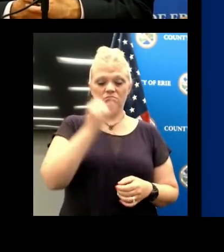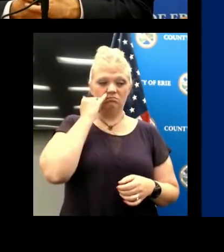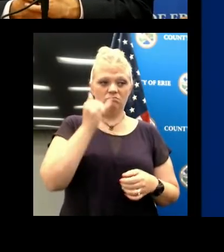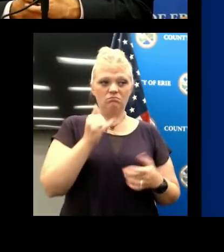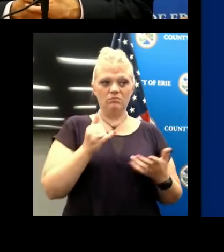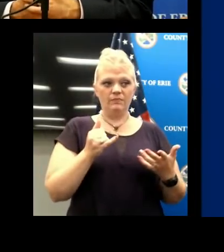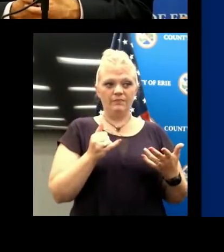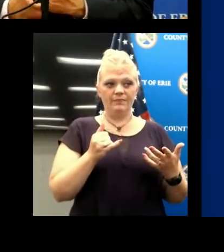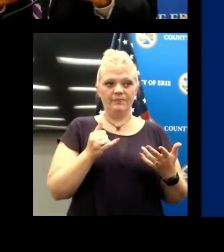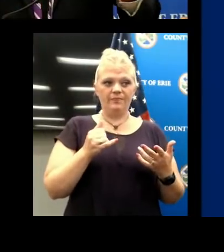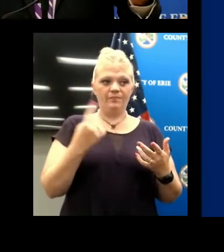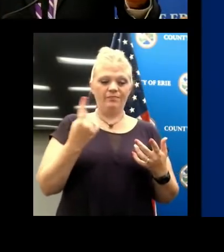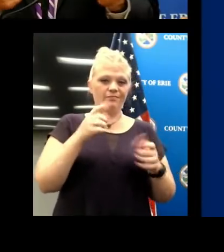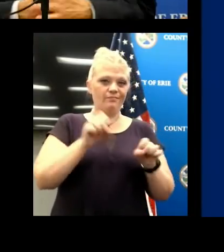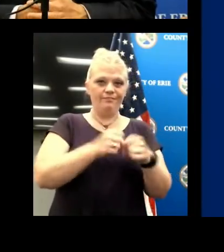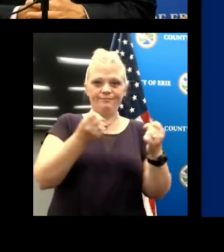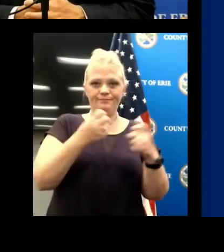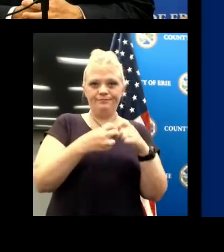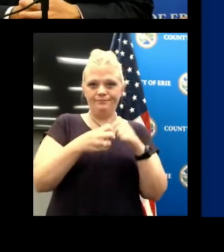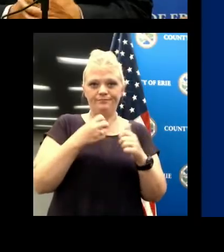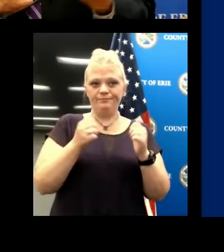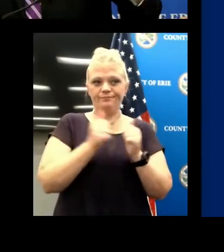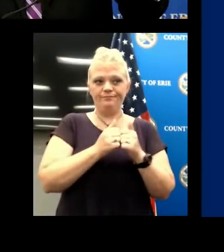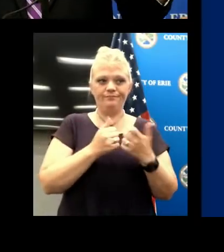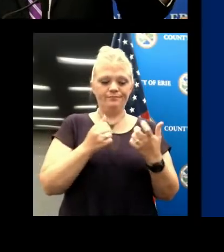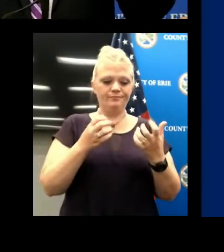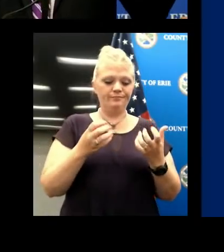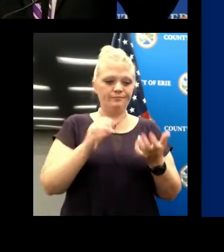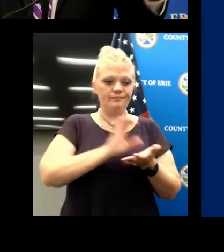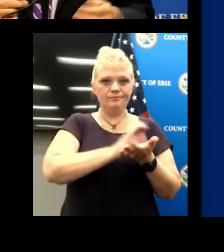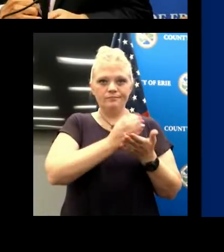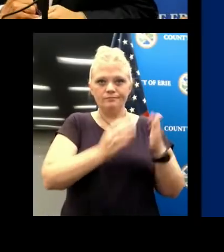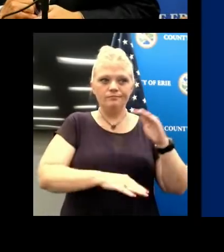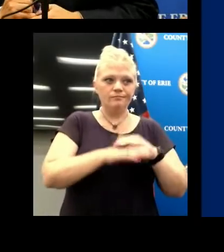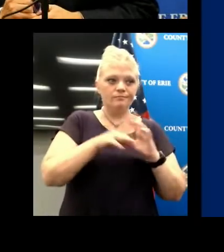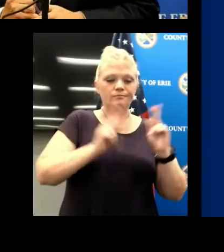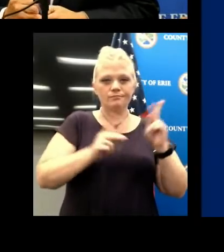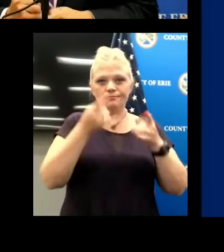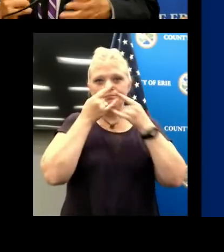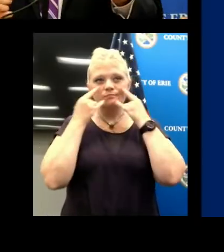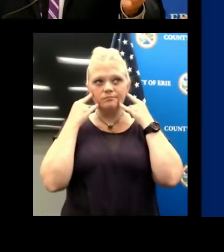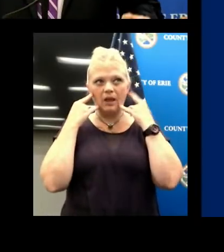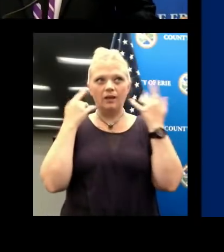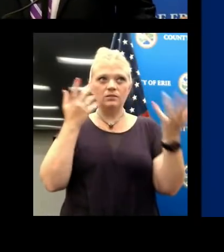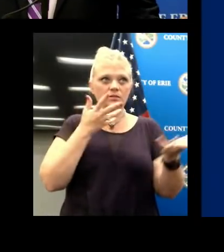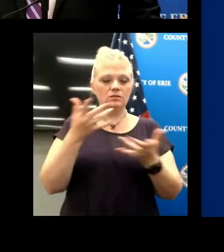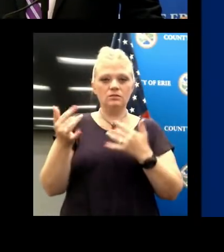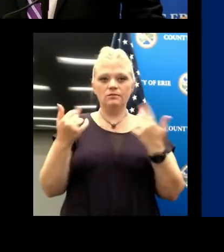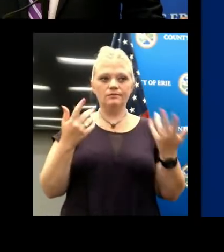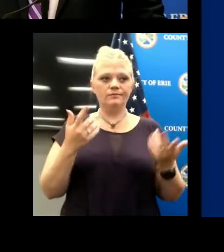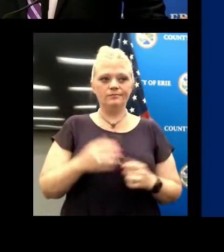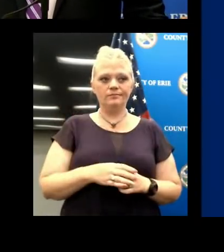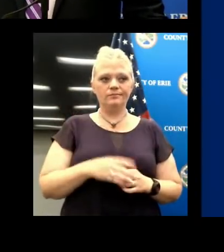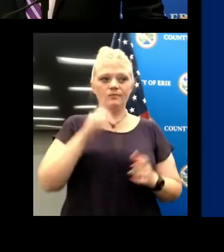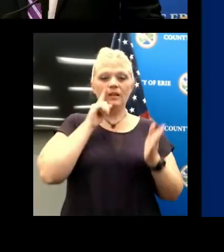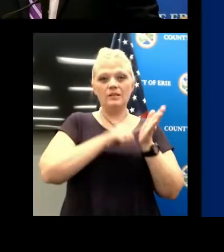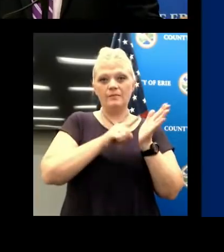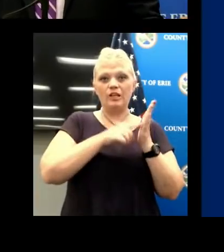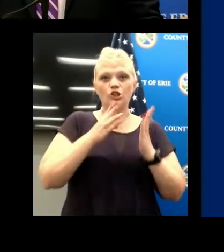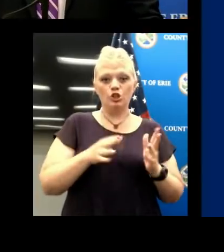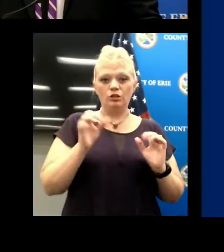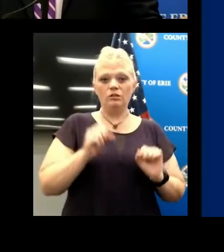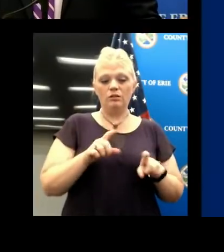violating issues associated with occupancy, not wearing masks where they're supposed to be wearing masks. Your municipal building inspector also